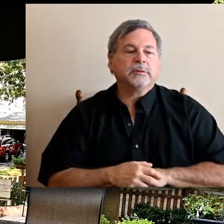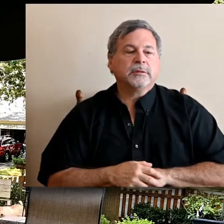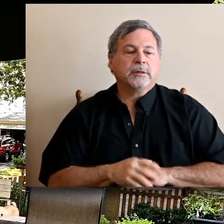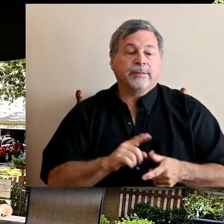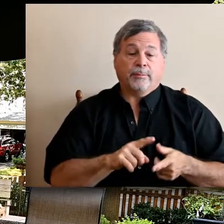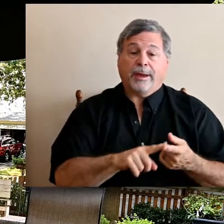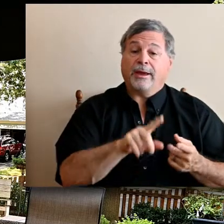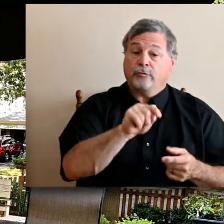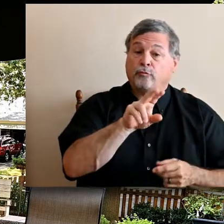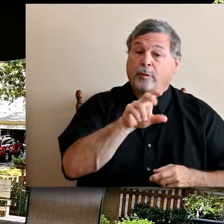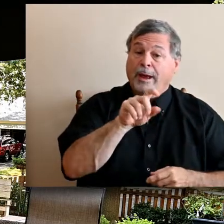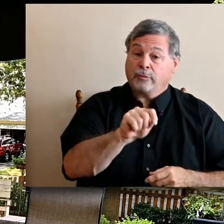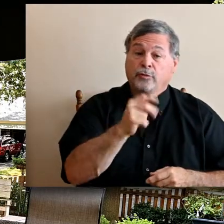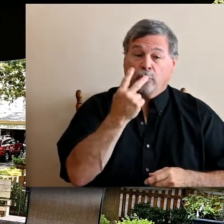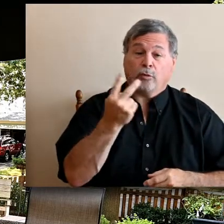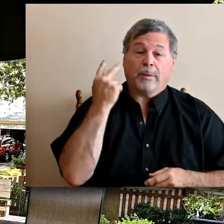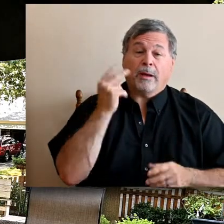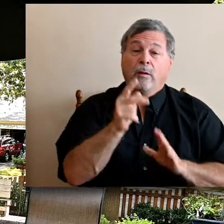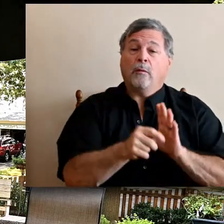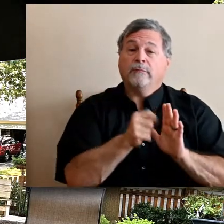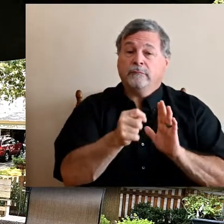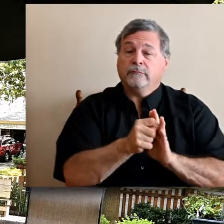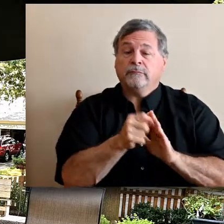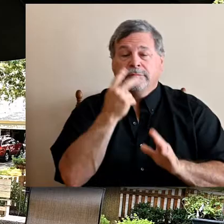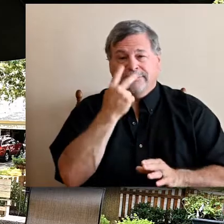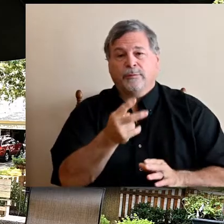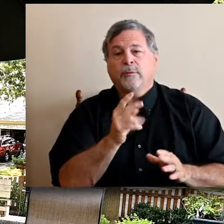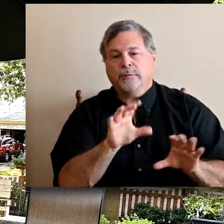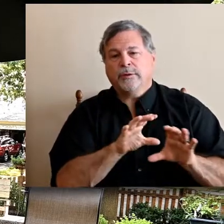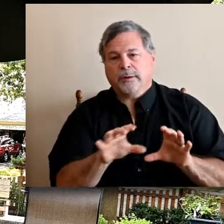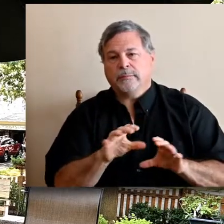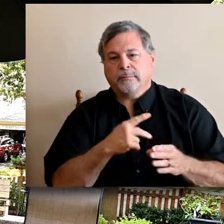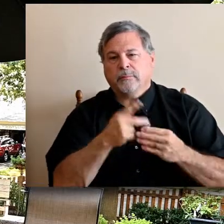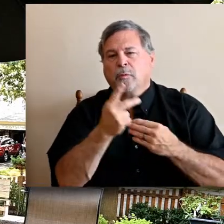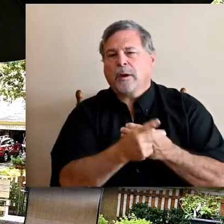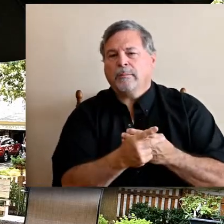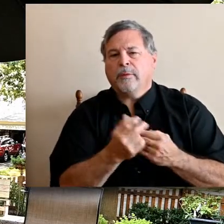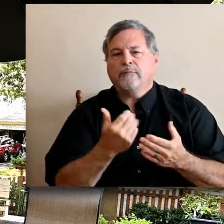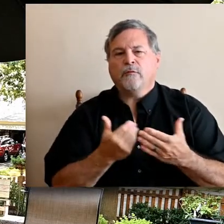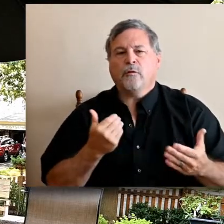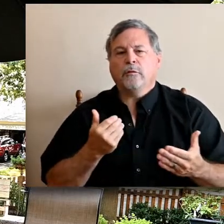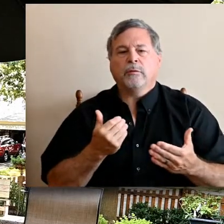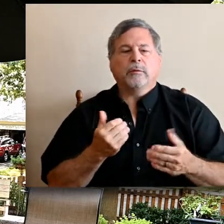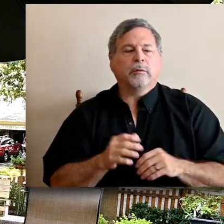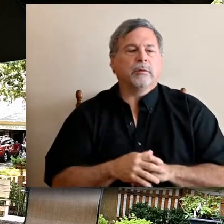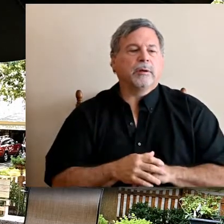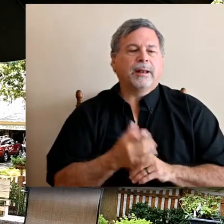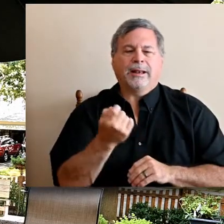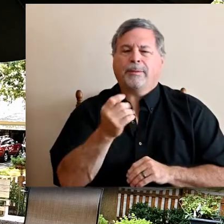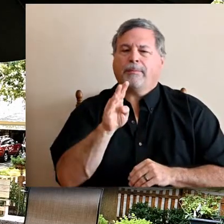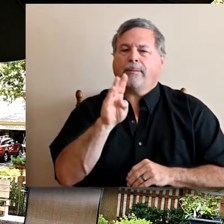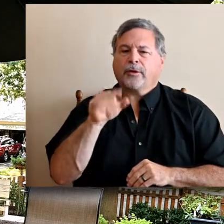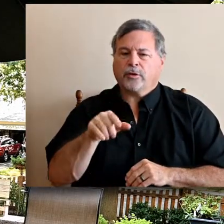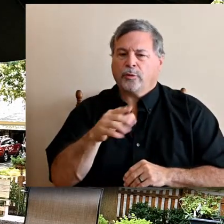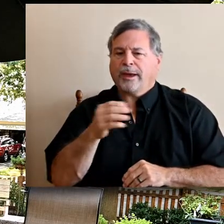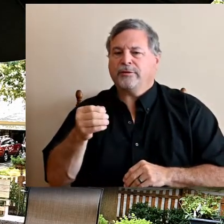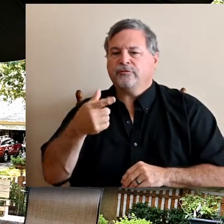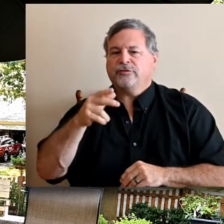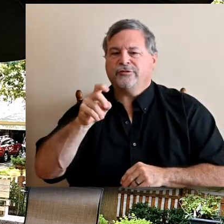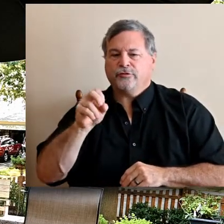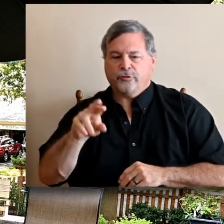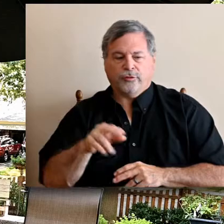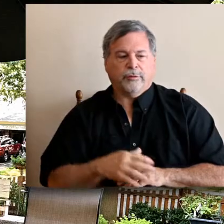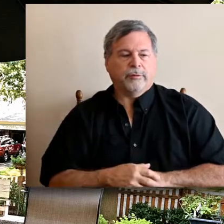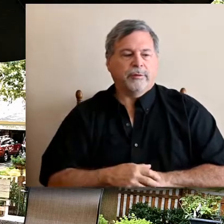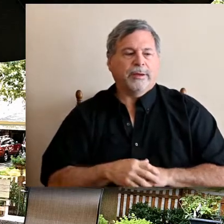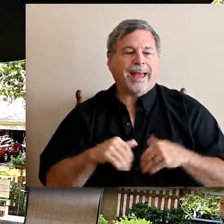our trout that you can look at a previous video and see how we did that. This is that steelhead trout with a nice little dusting of barbecue and